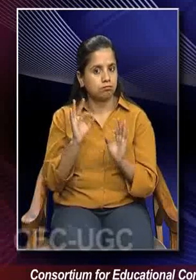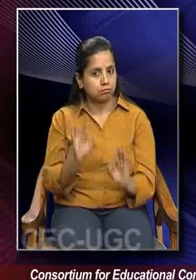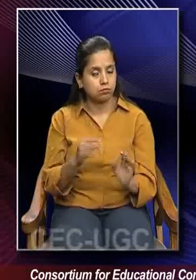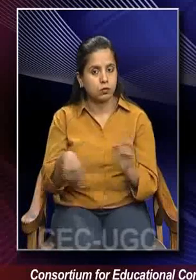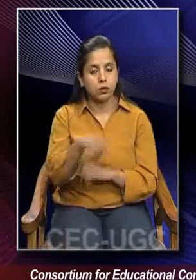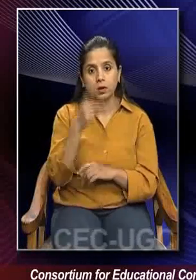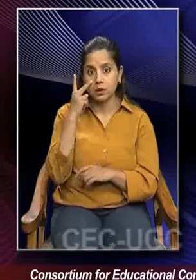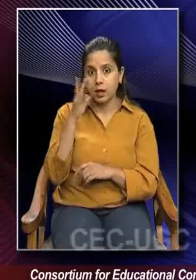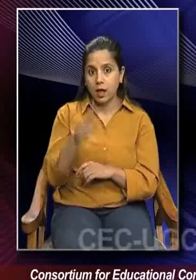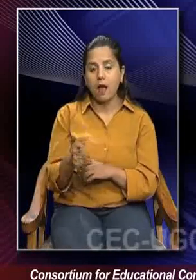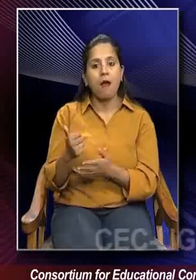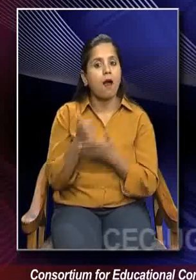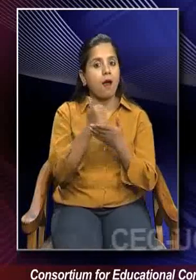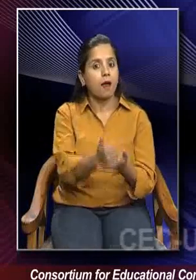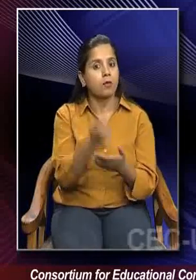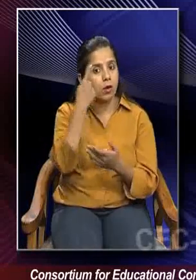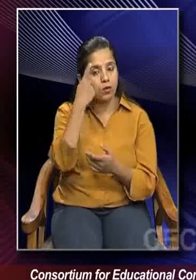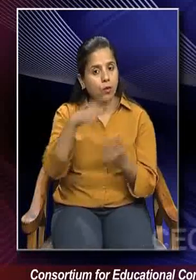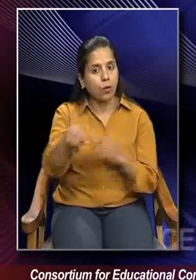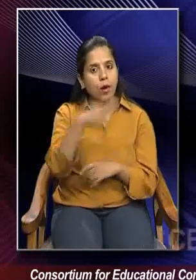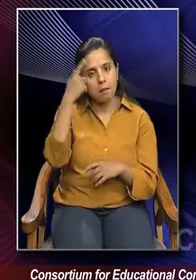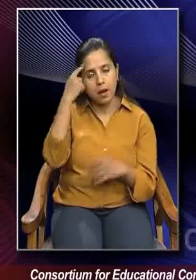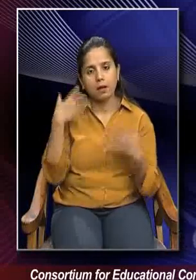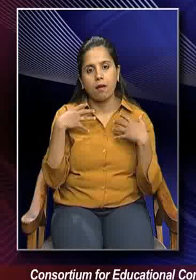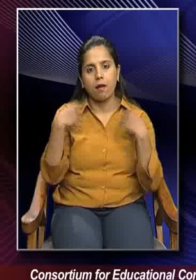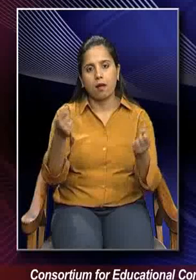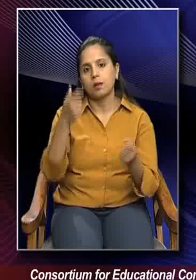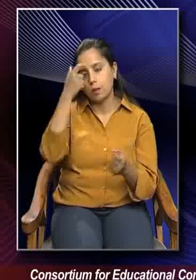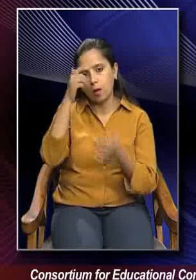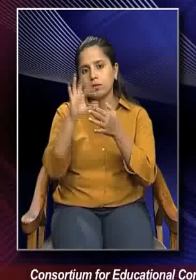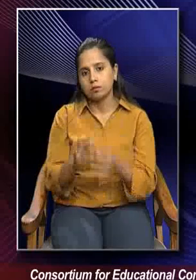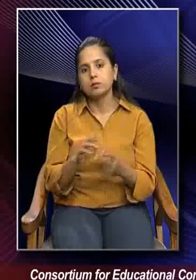seeking help for mental health issues.